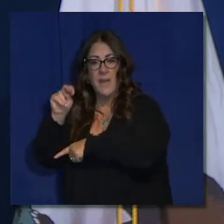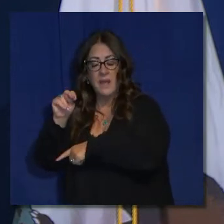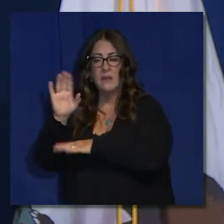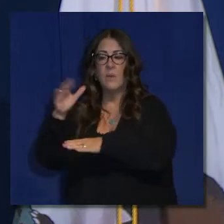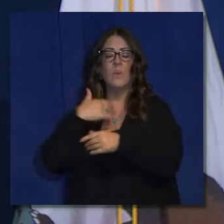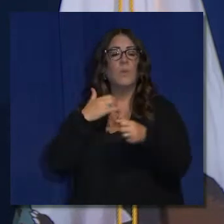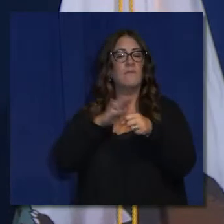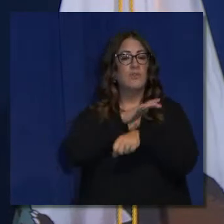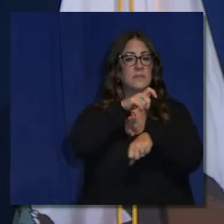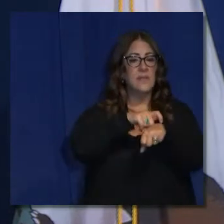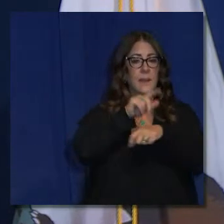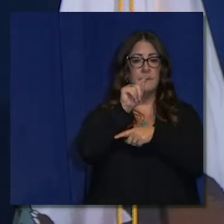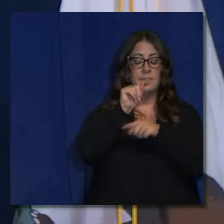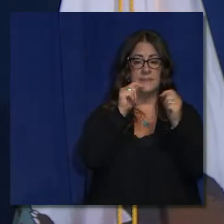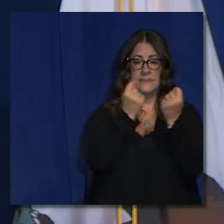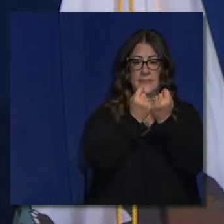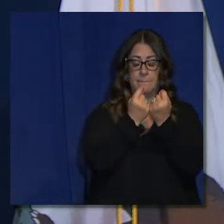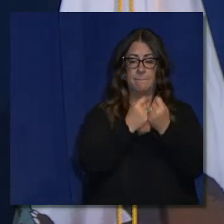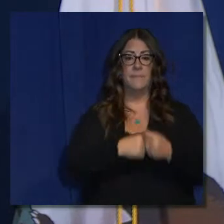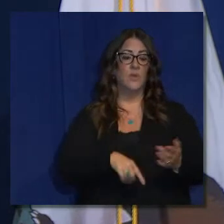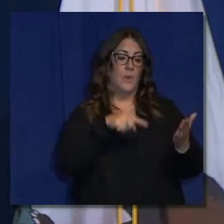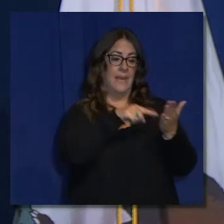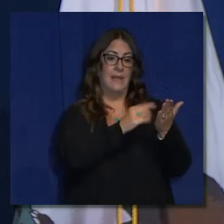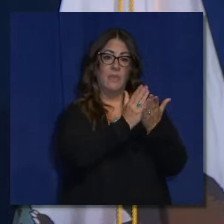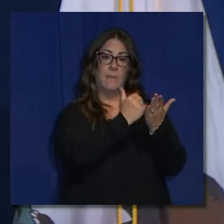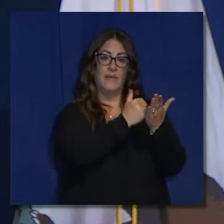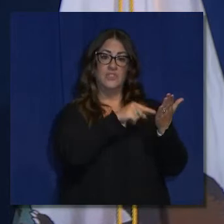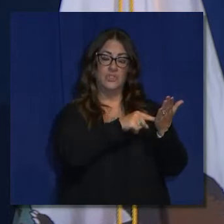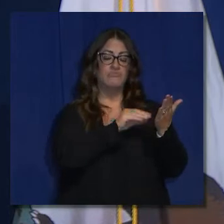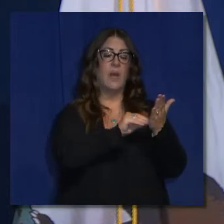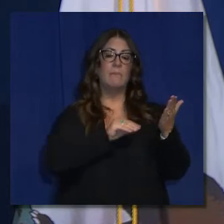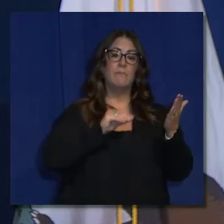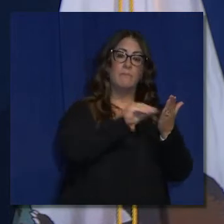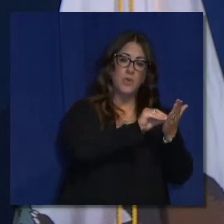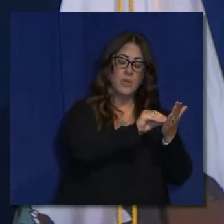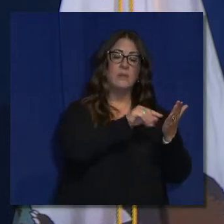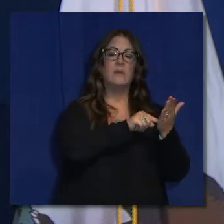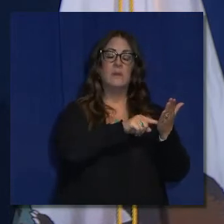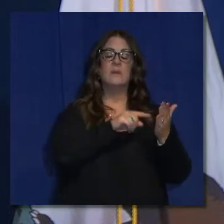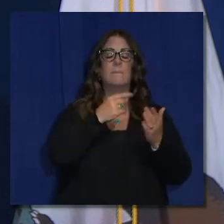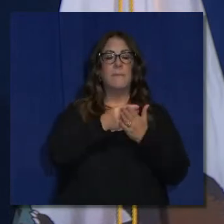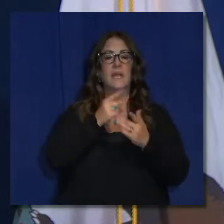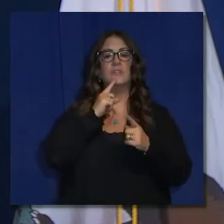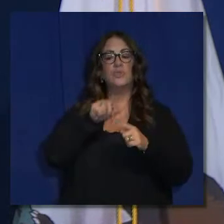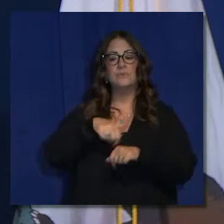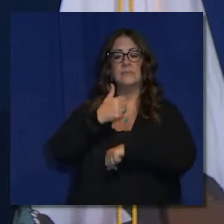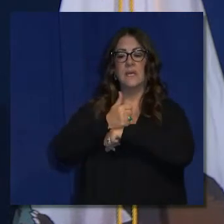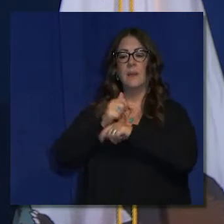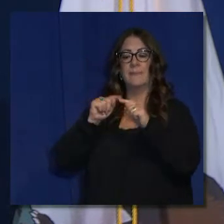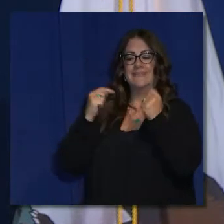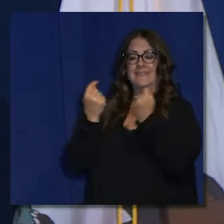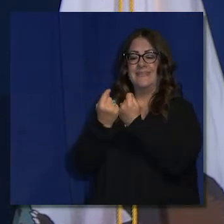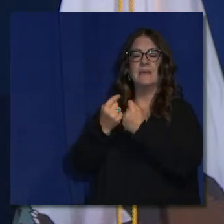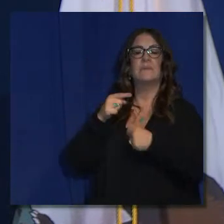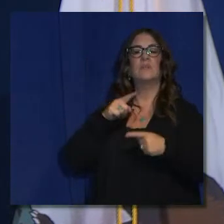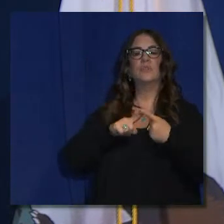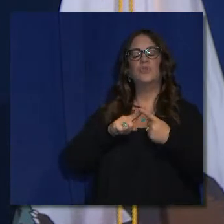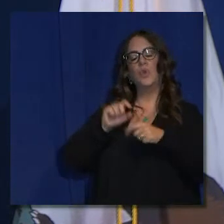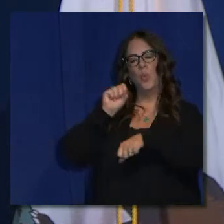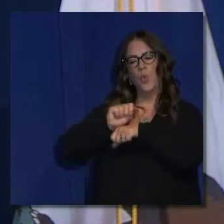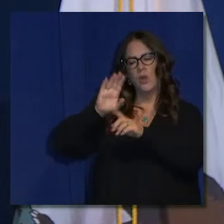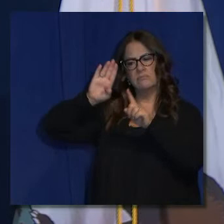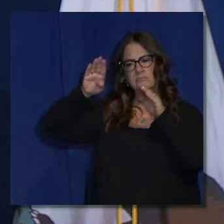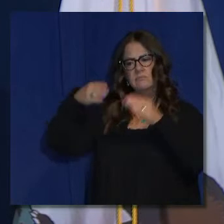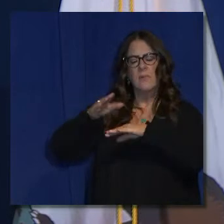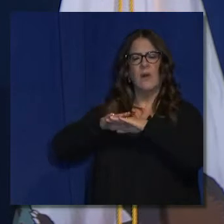full-time team. And in this budget is staffing of a full-time team at HHS to pursue those waivers, to